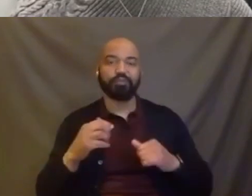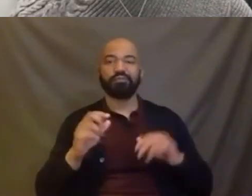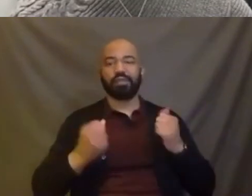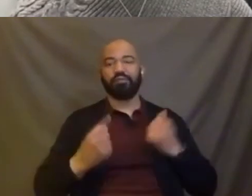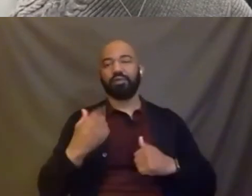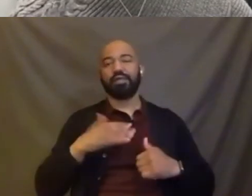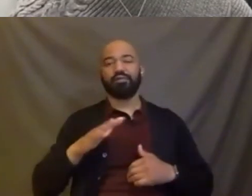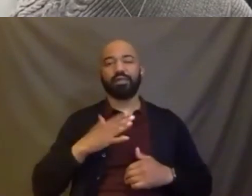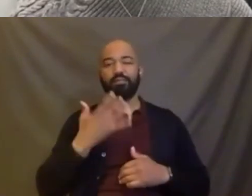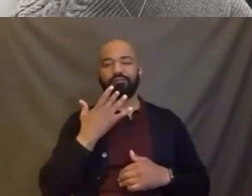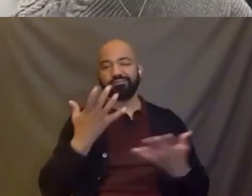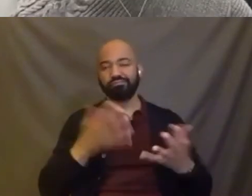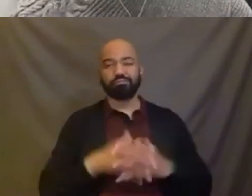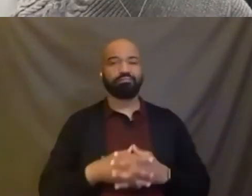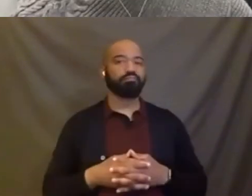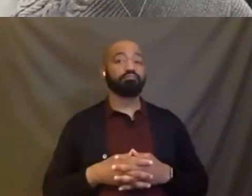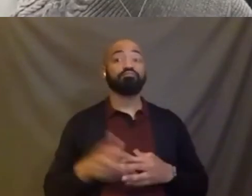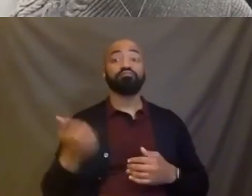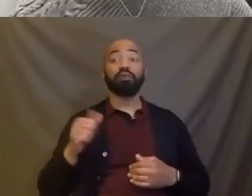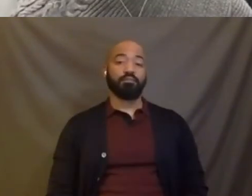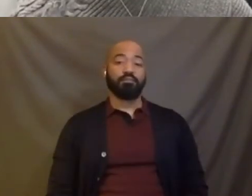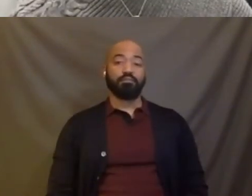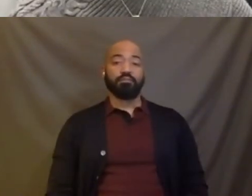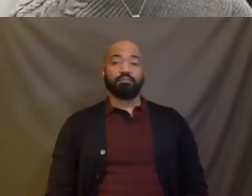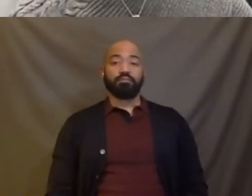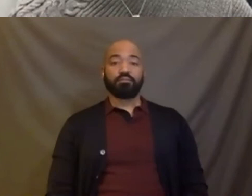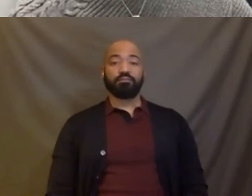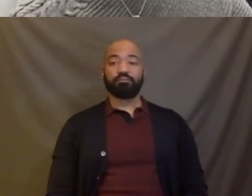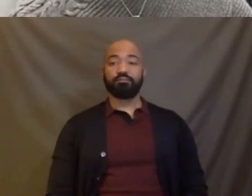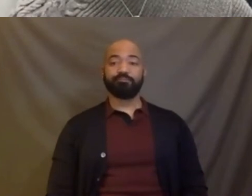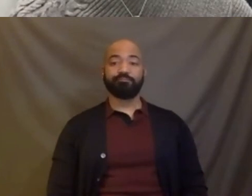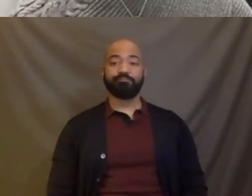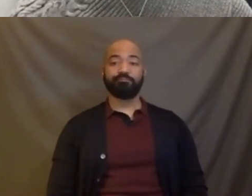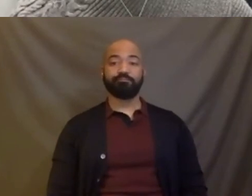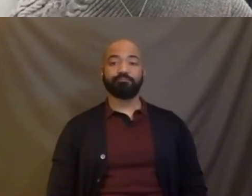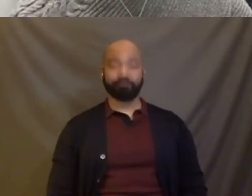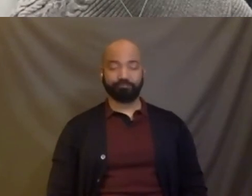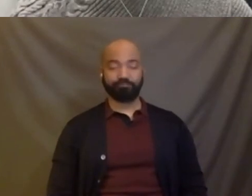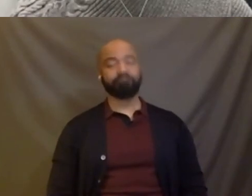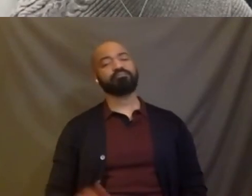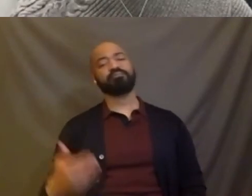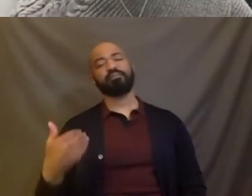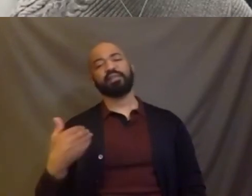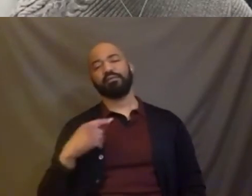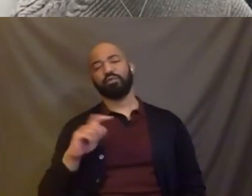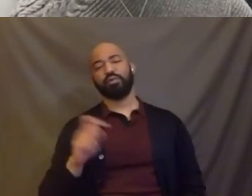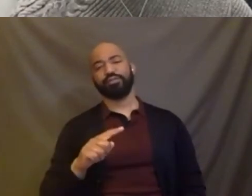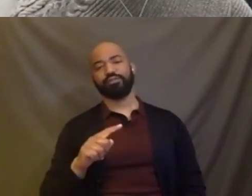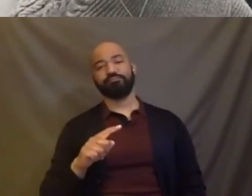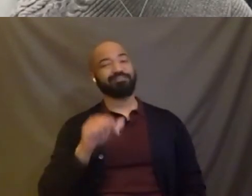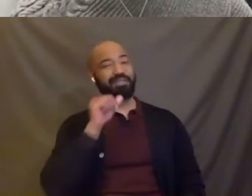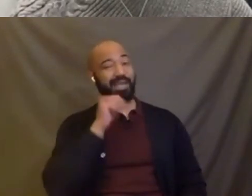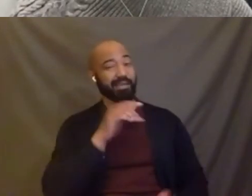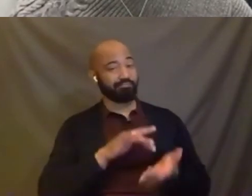Yeah. What other questions do folks have? I have a question that's not exactly medical, but it